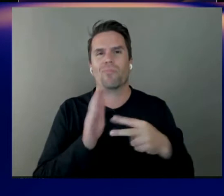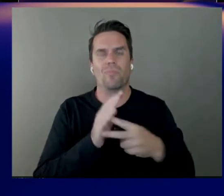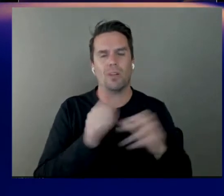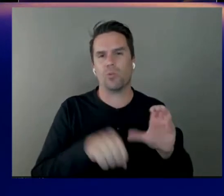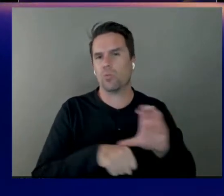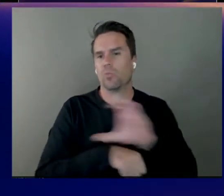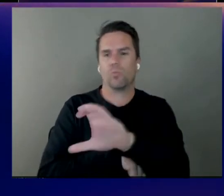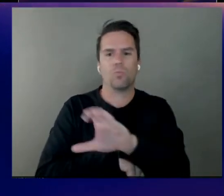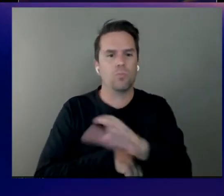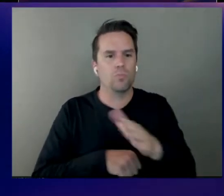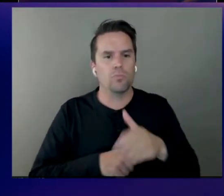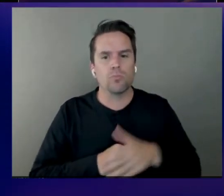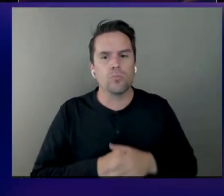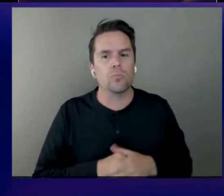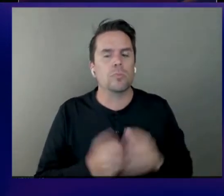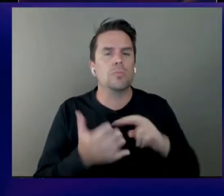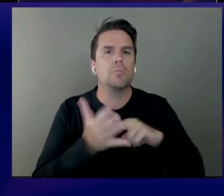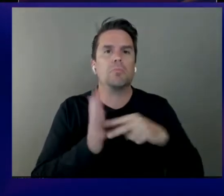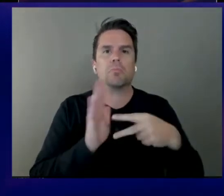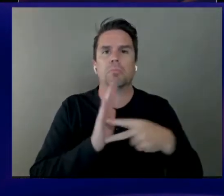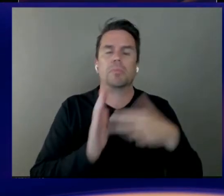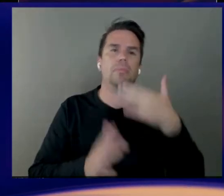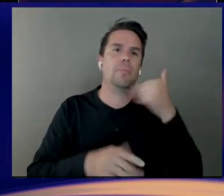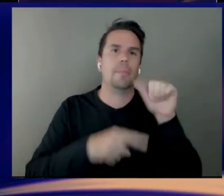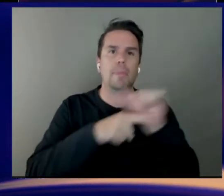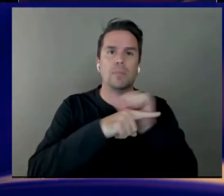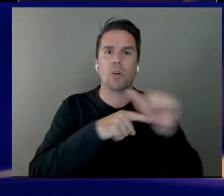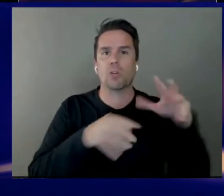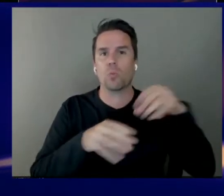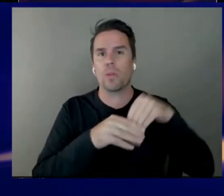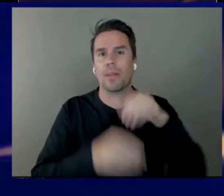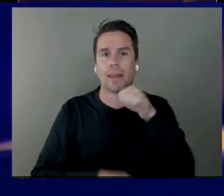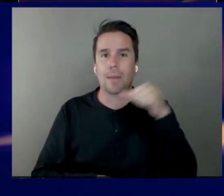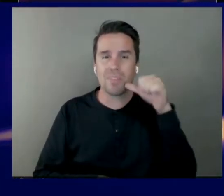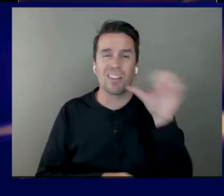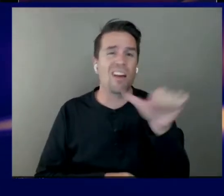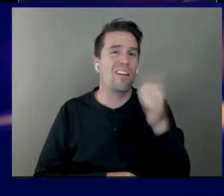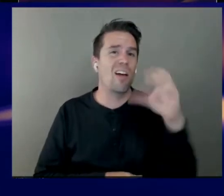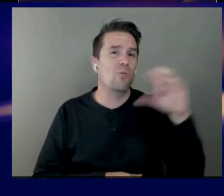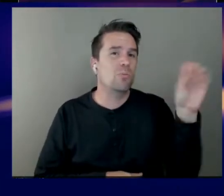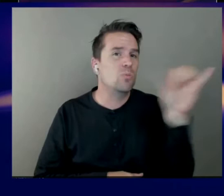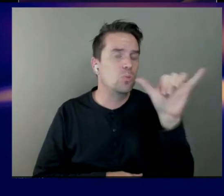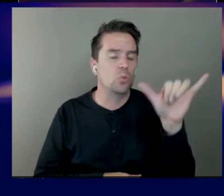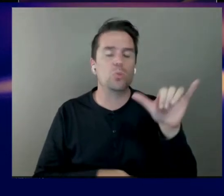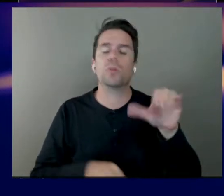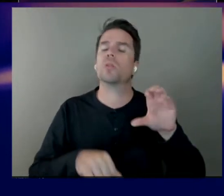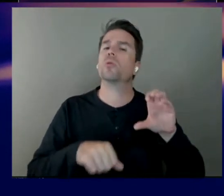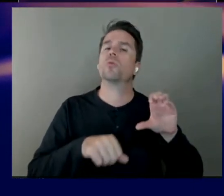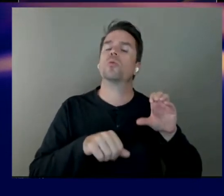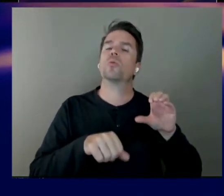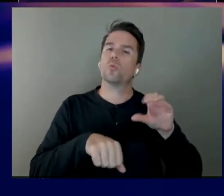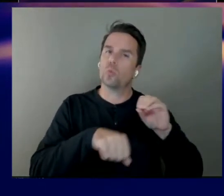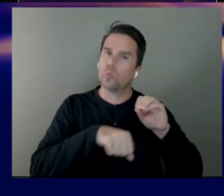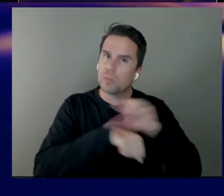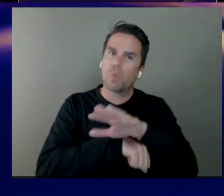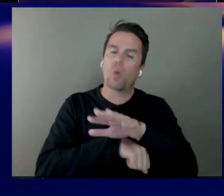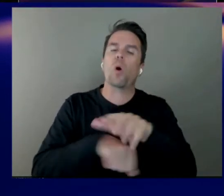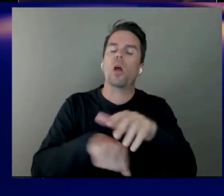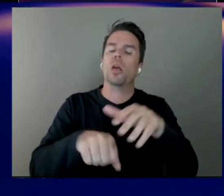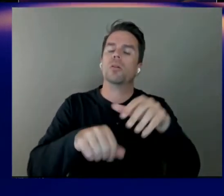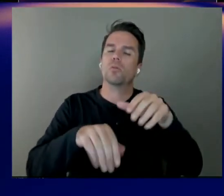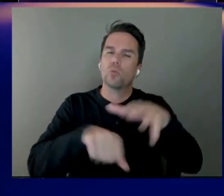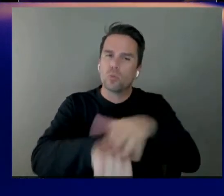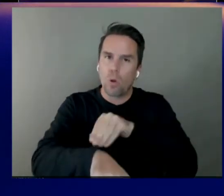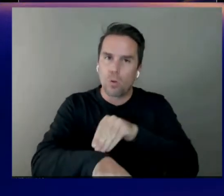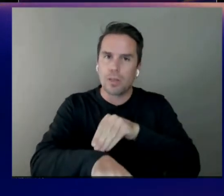that a best practice inside of Amazon and other places is to deploy things slowly. When we release software at Amazon, unless it's a break